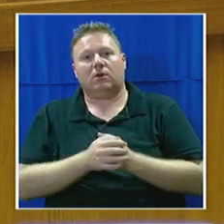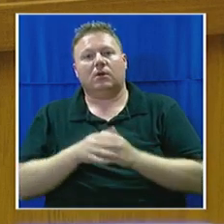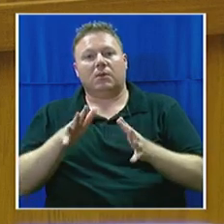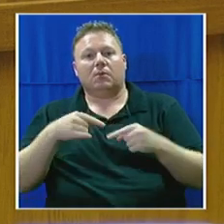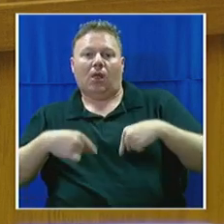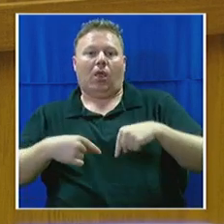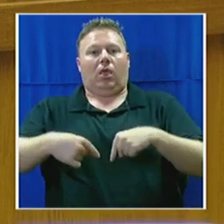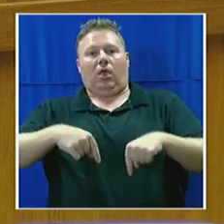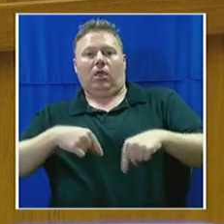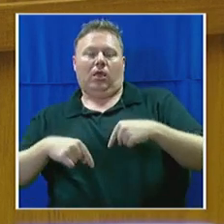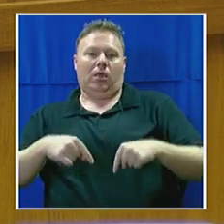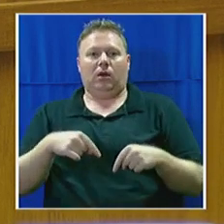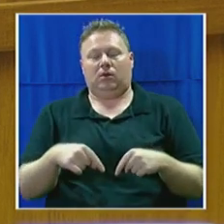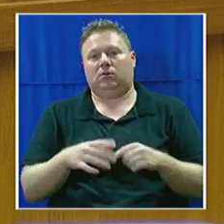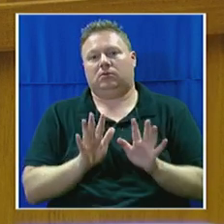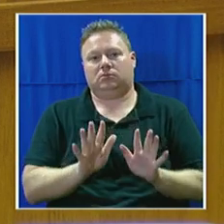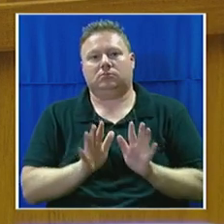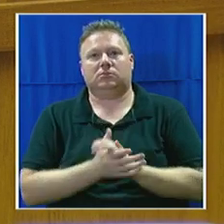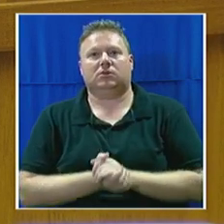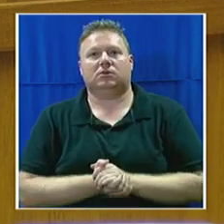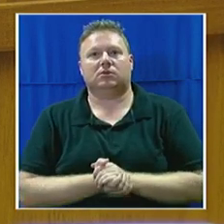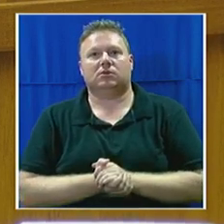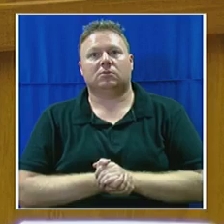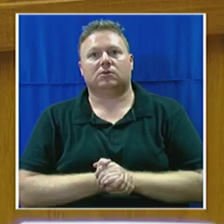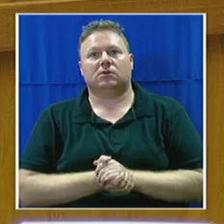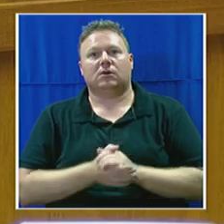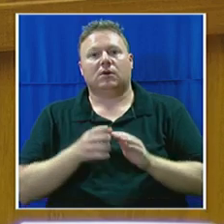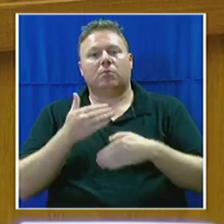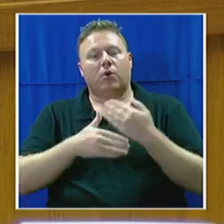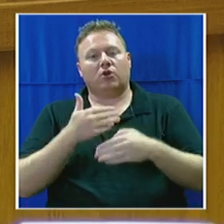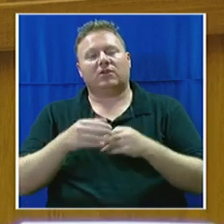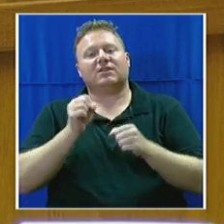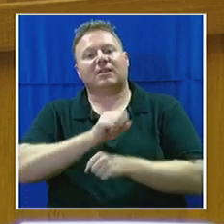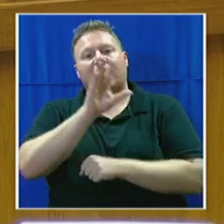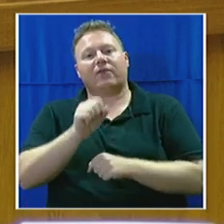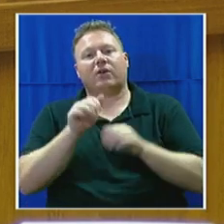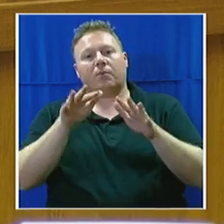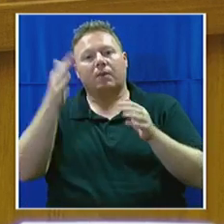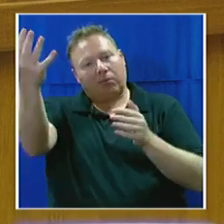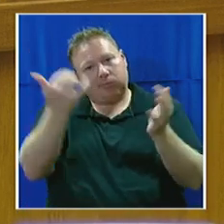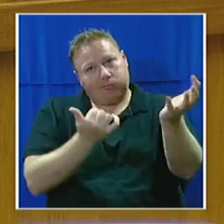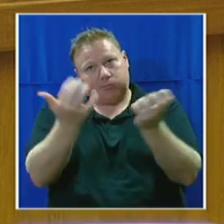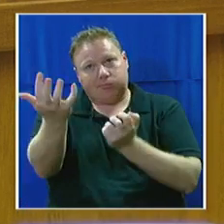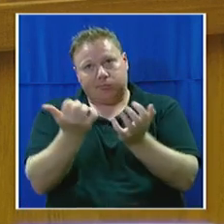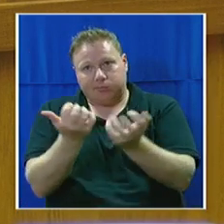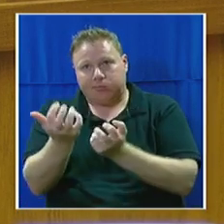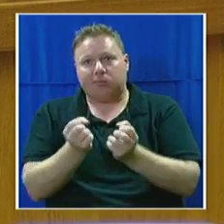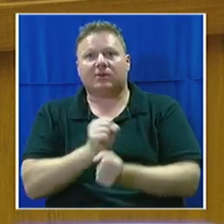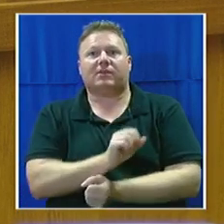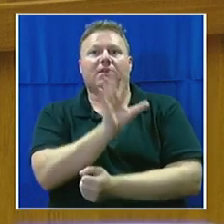nerve-wracking. The process of repatriating South African citizens